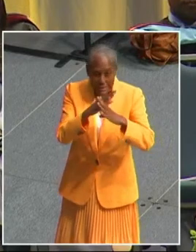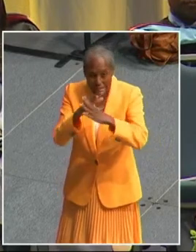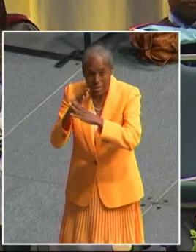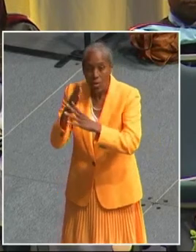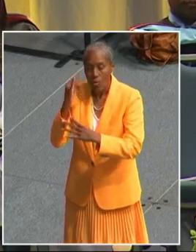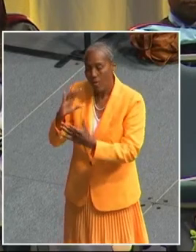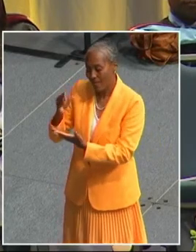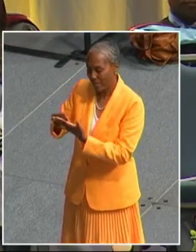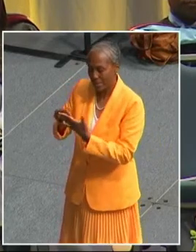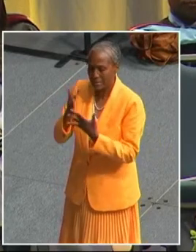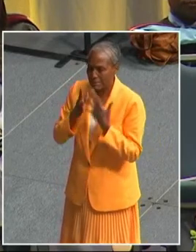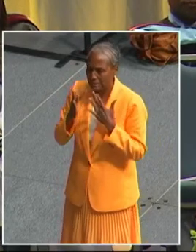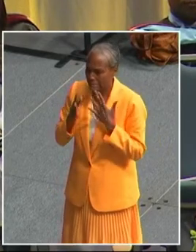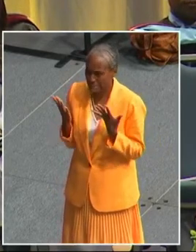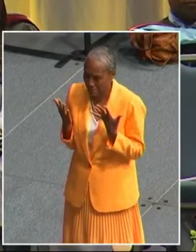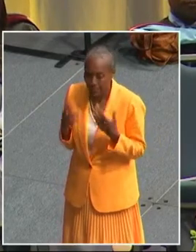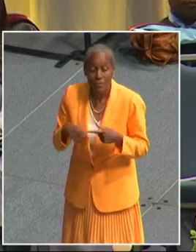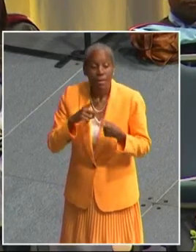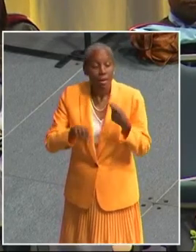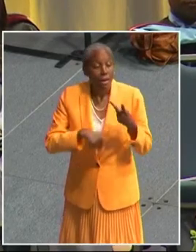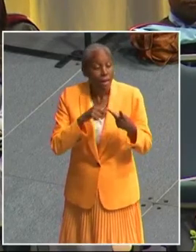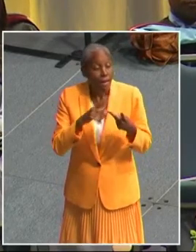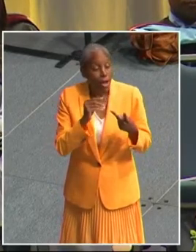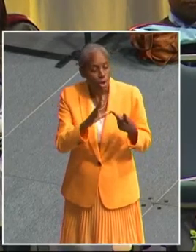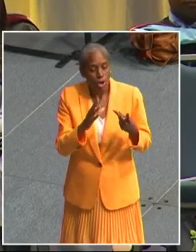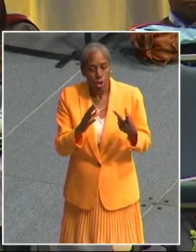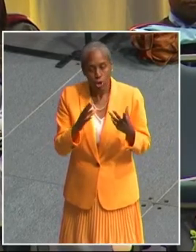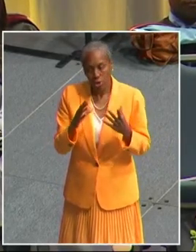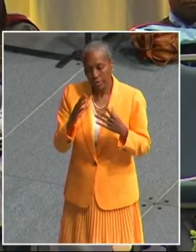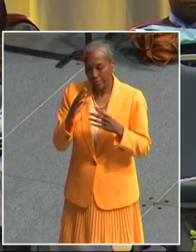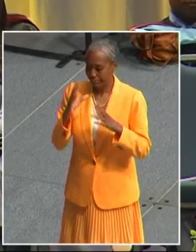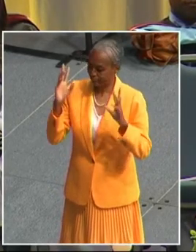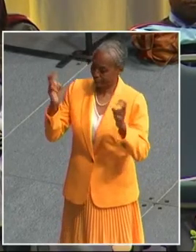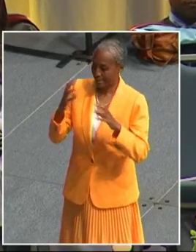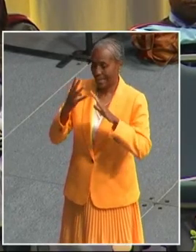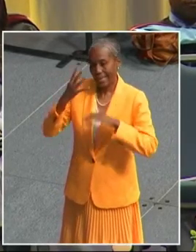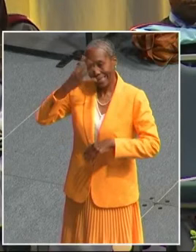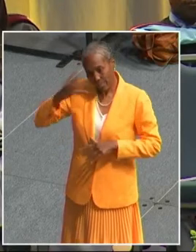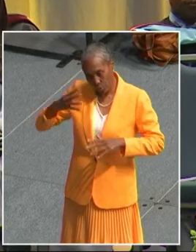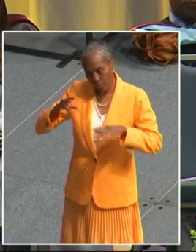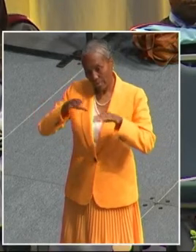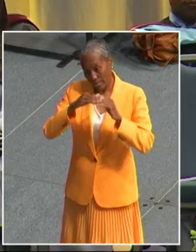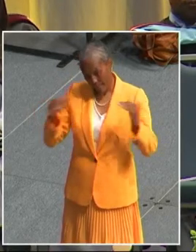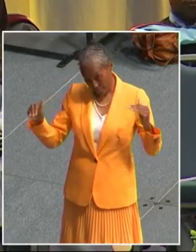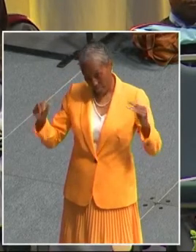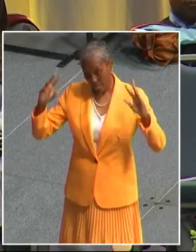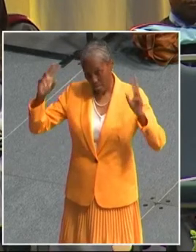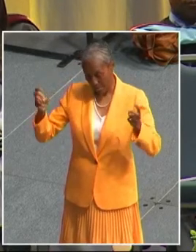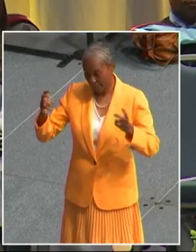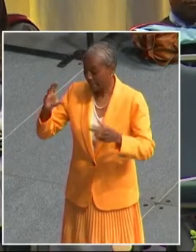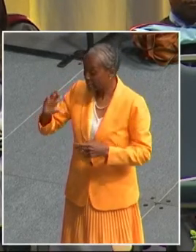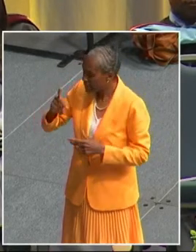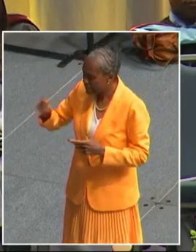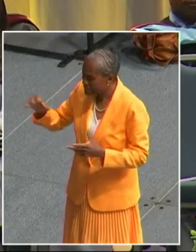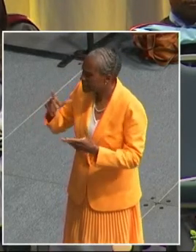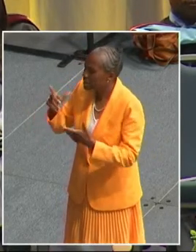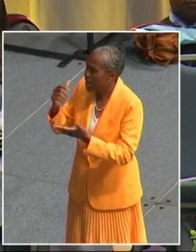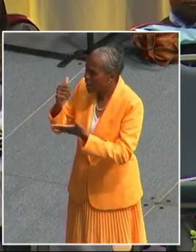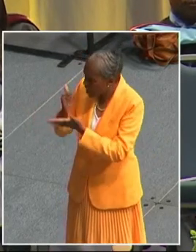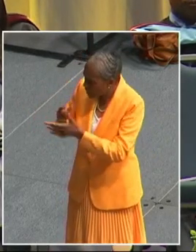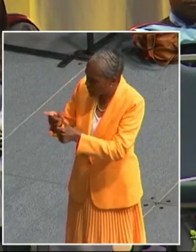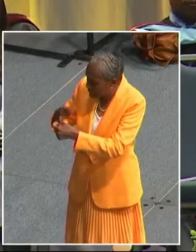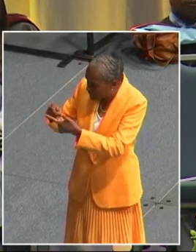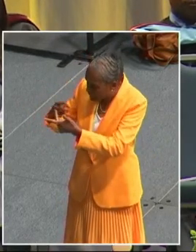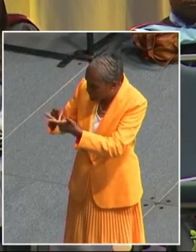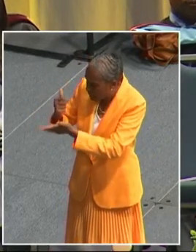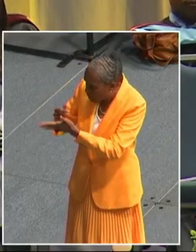of her financial circumstances and her immigrant status. Central Piedmont helped her to conquer those possibilities that we offer